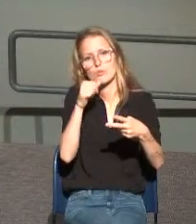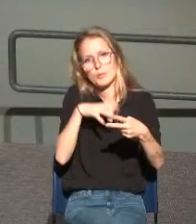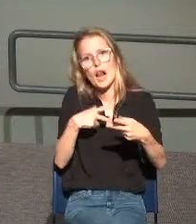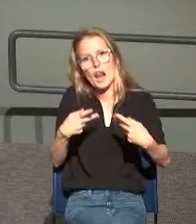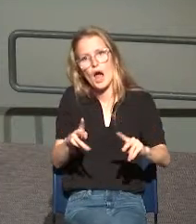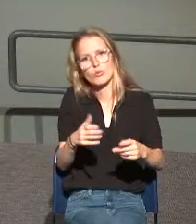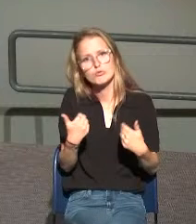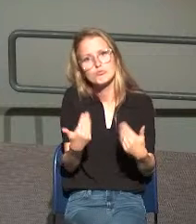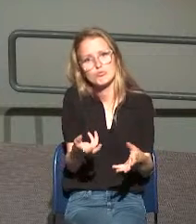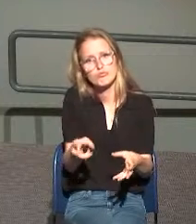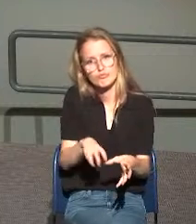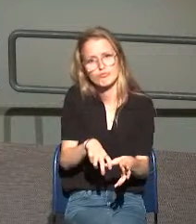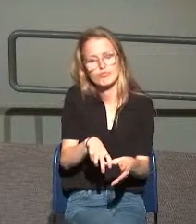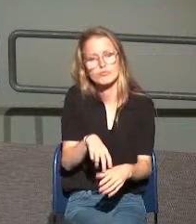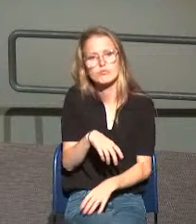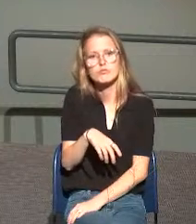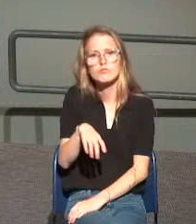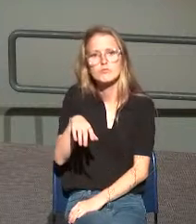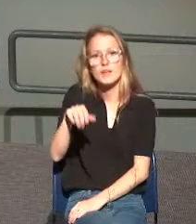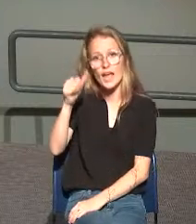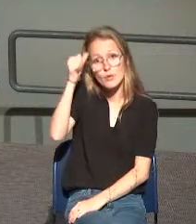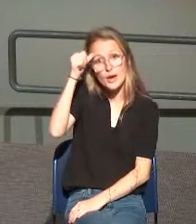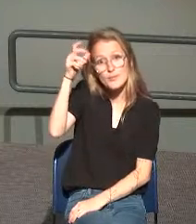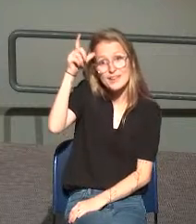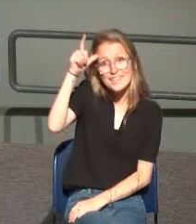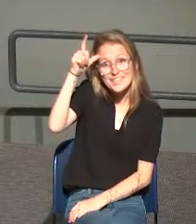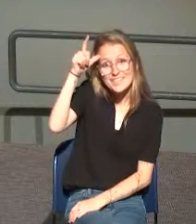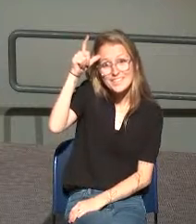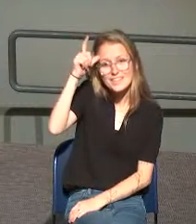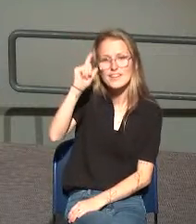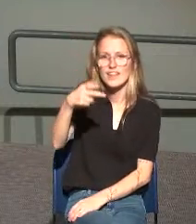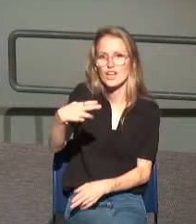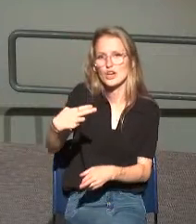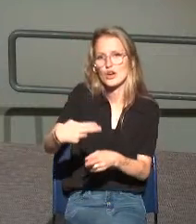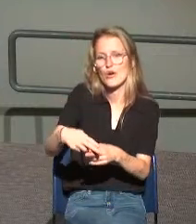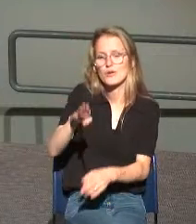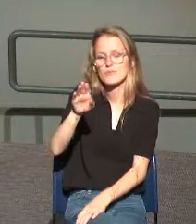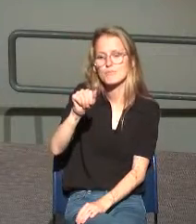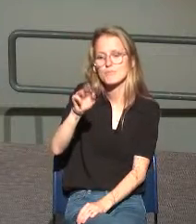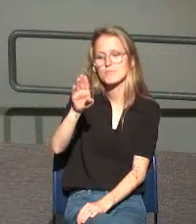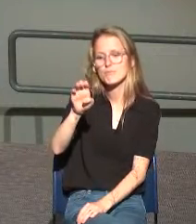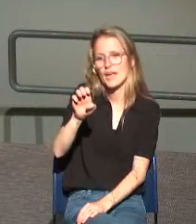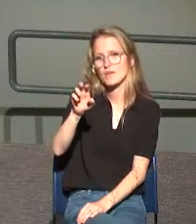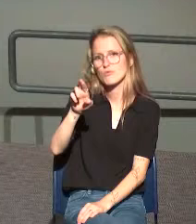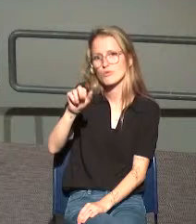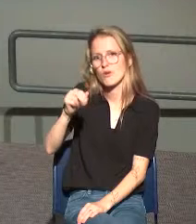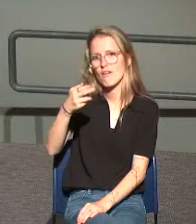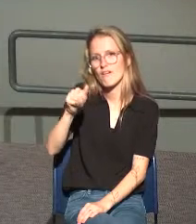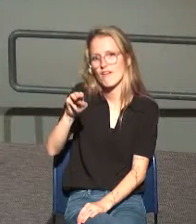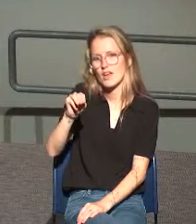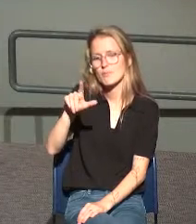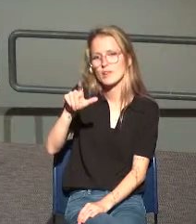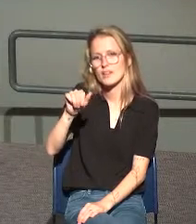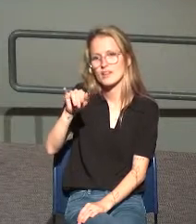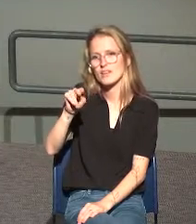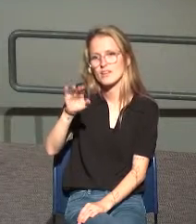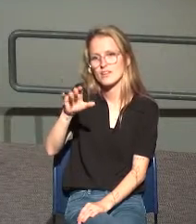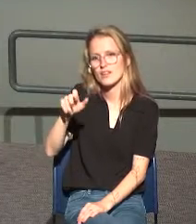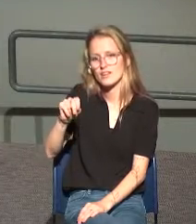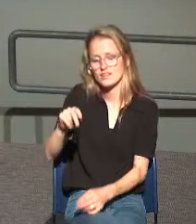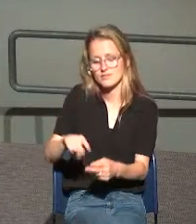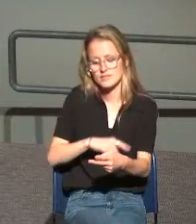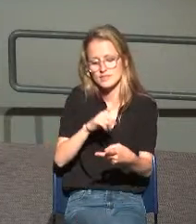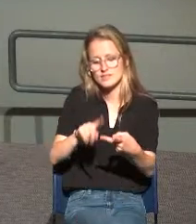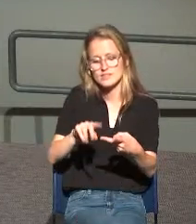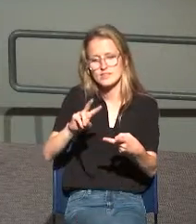on. One was the Abraham Lincoln, which was quickly renamed the Babraham Lincoln. The other was the Dwight D.